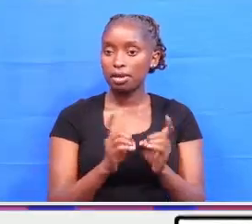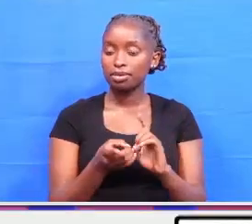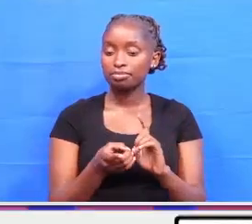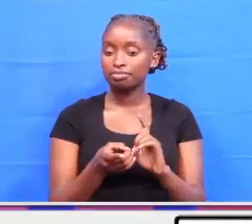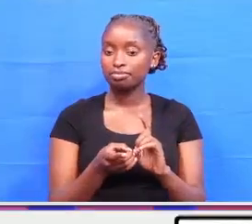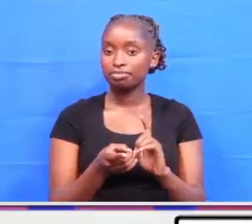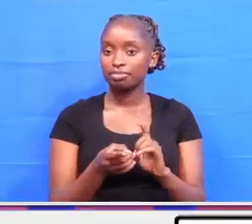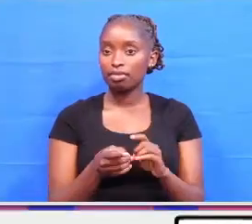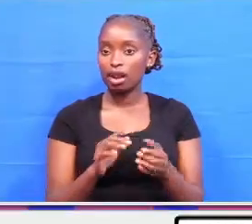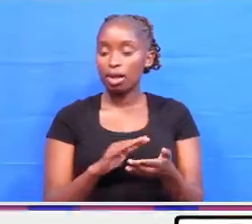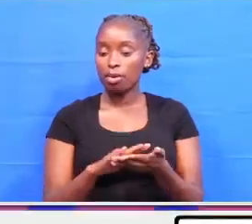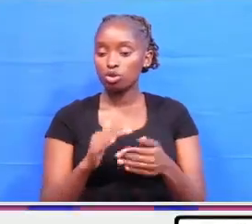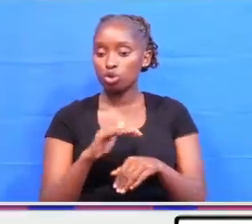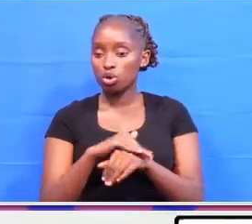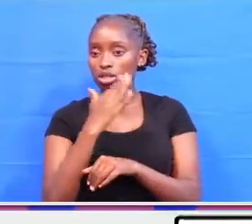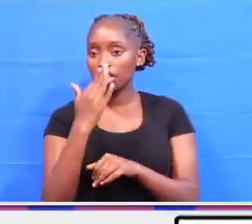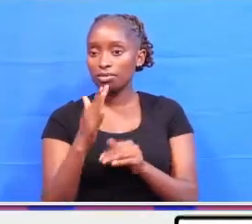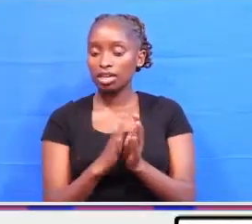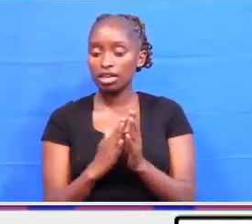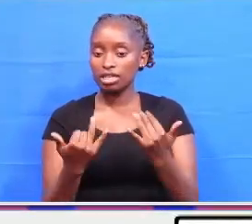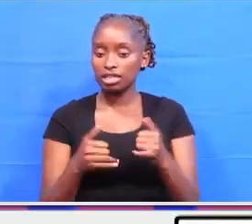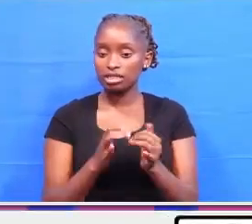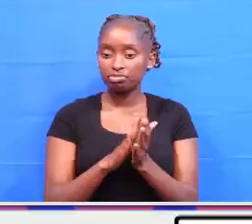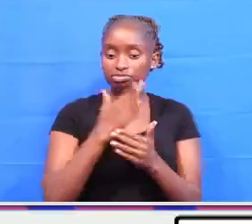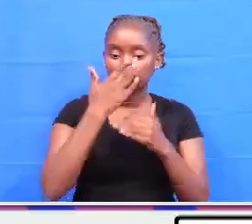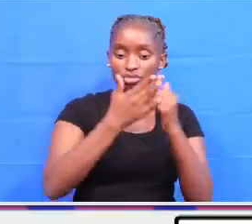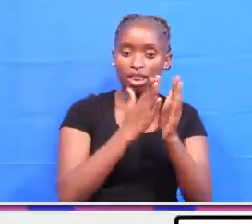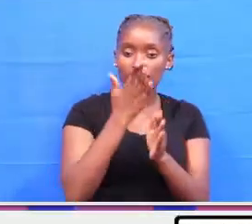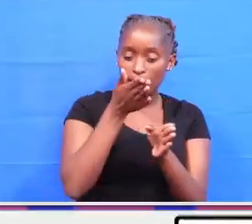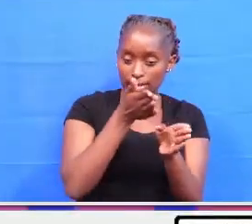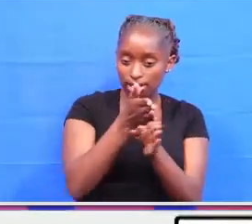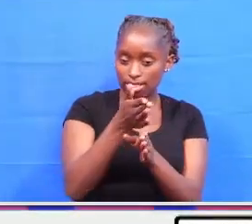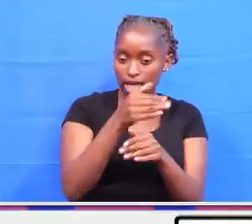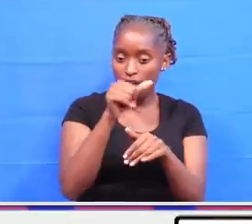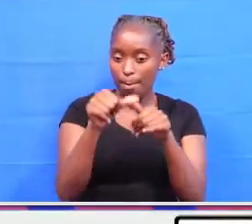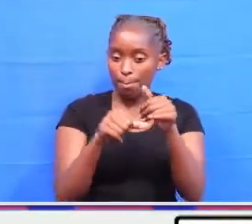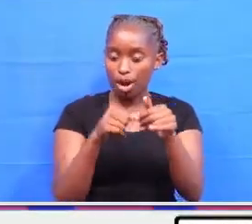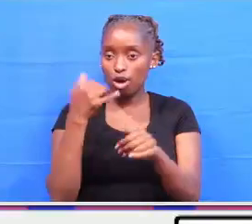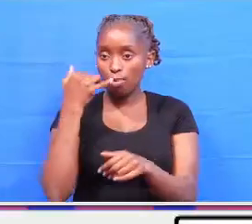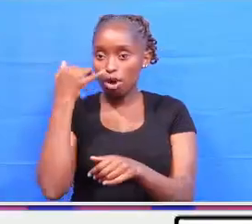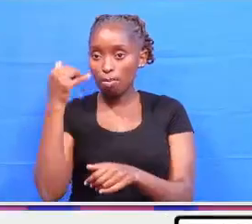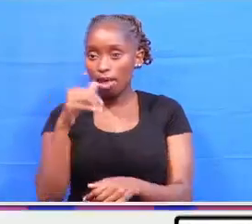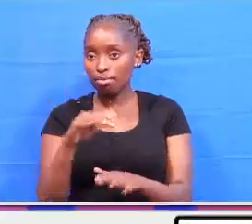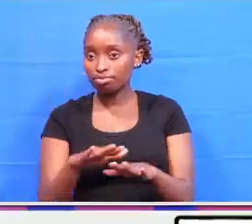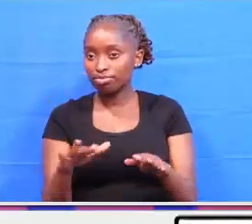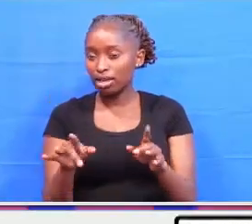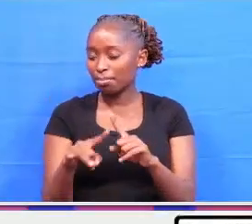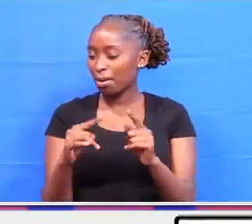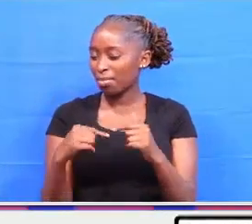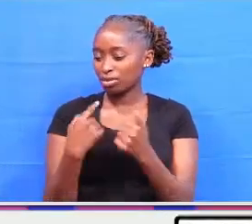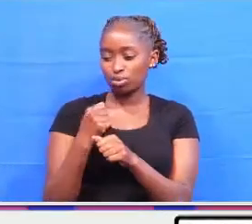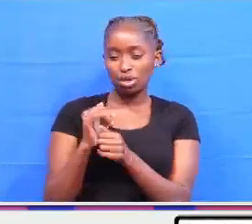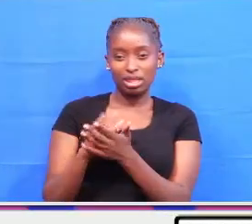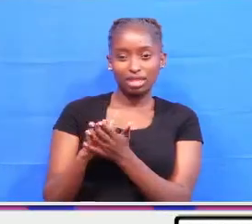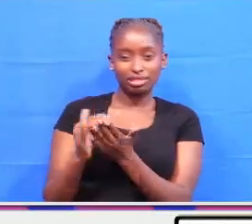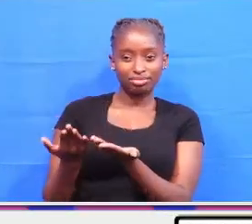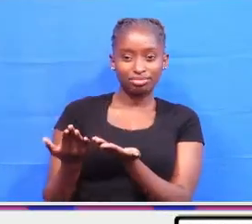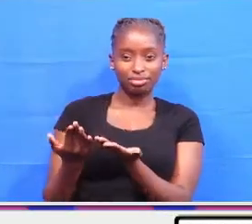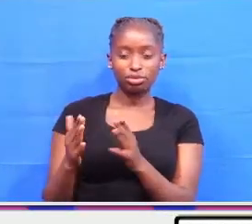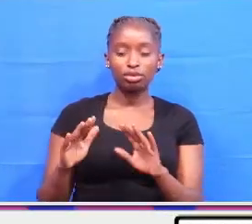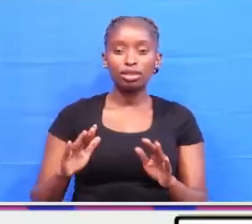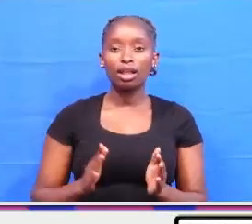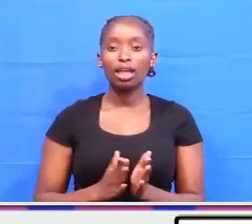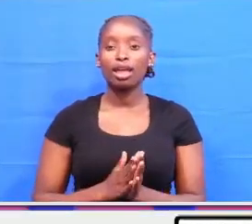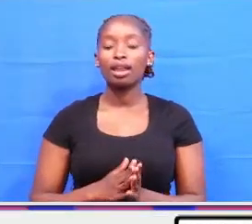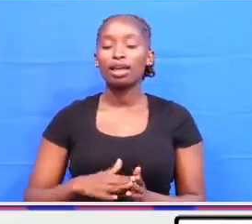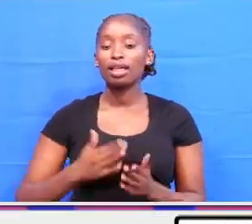a database of them, and be able to lend to them directly on the mobile platform. But am I doing that at the speed that I'm supposed